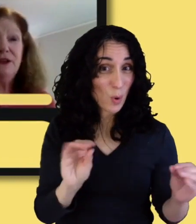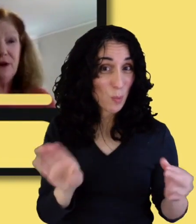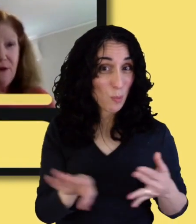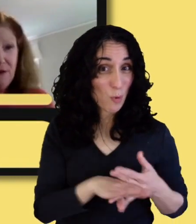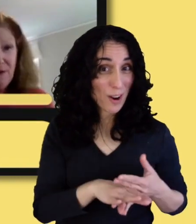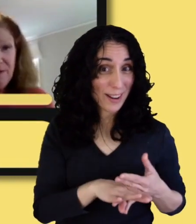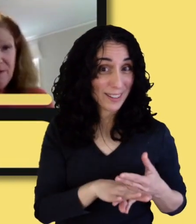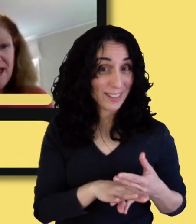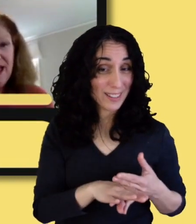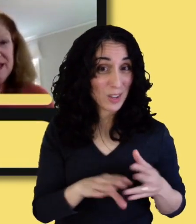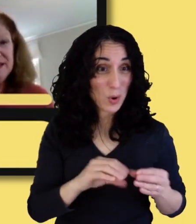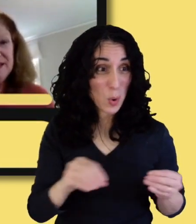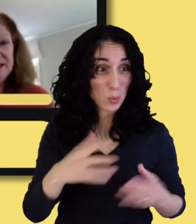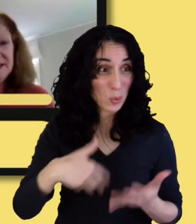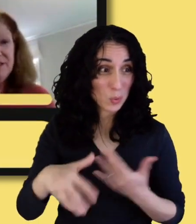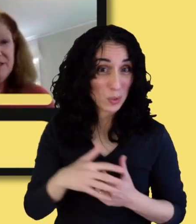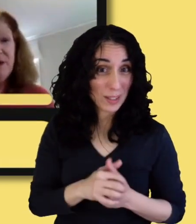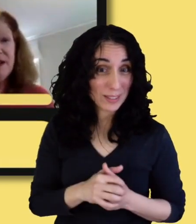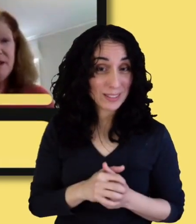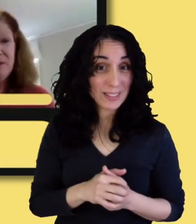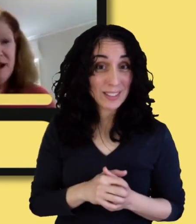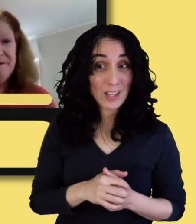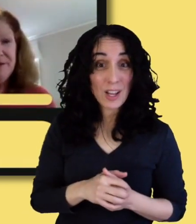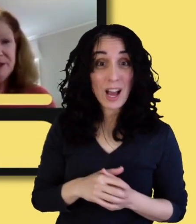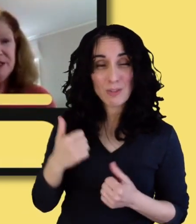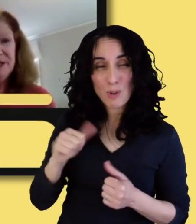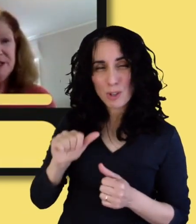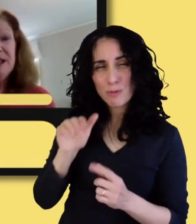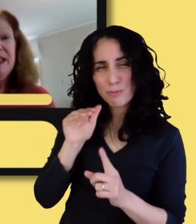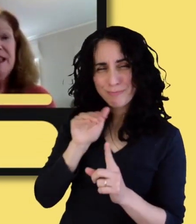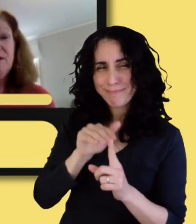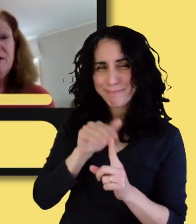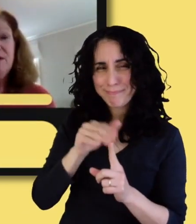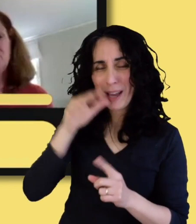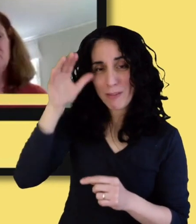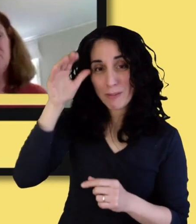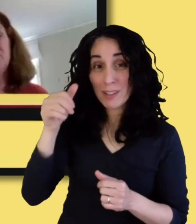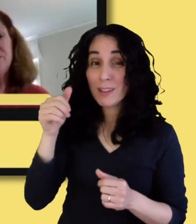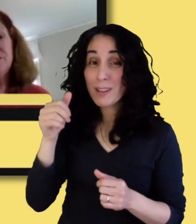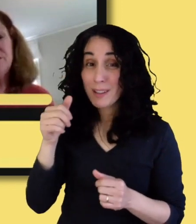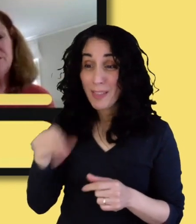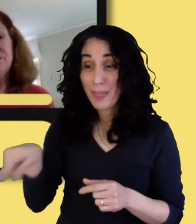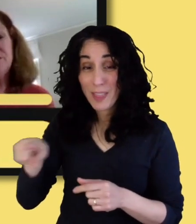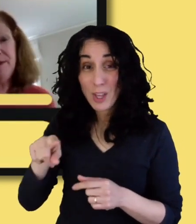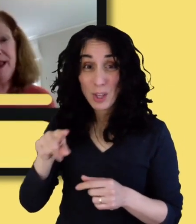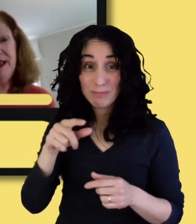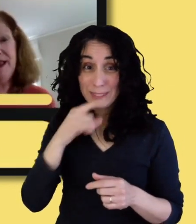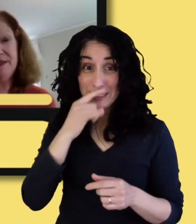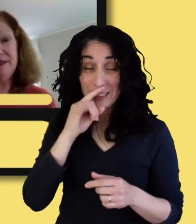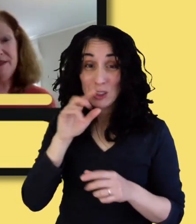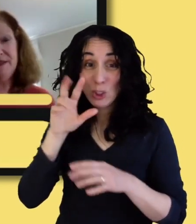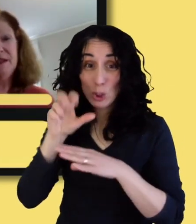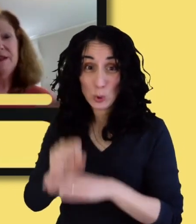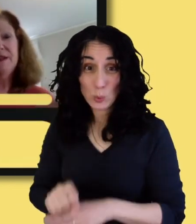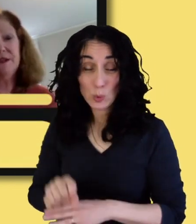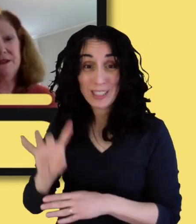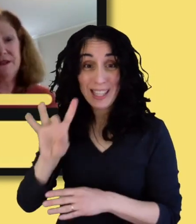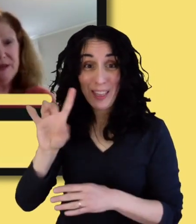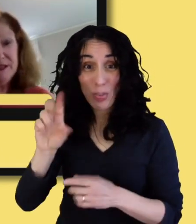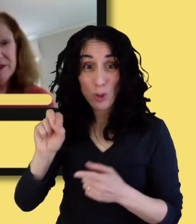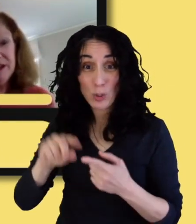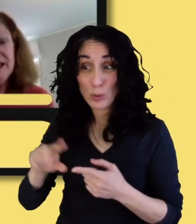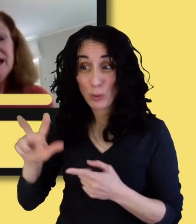that your home and the intensity of the one-on-one versus really what the children are used to from 8:30